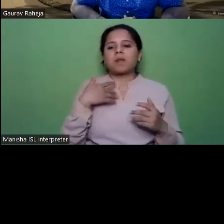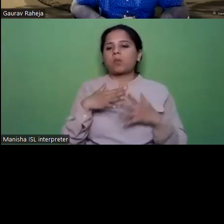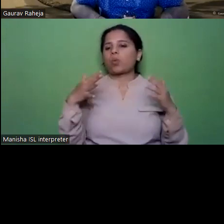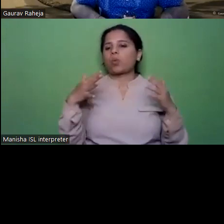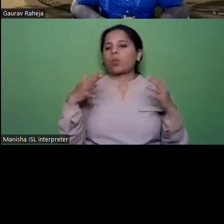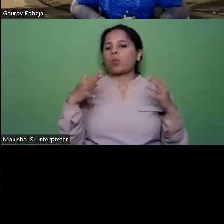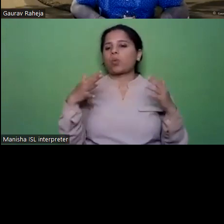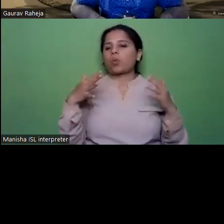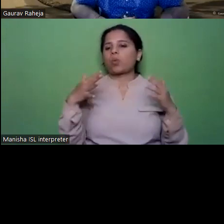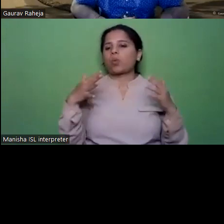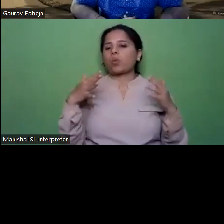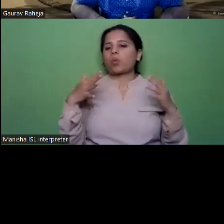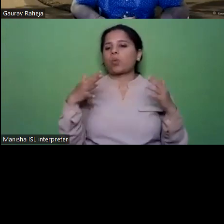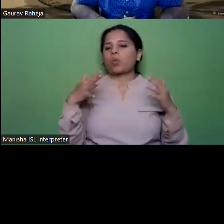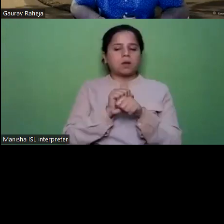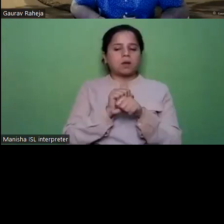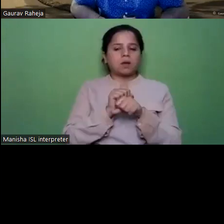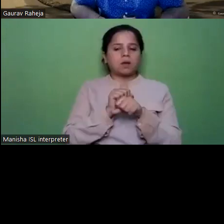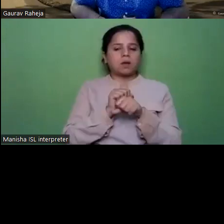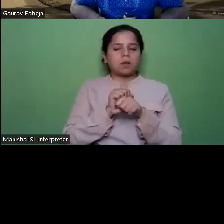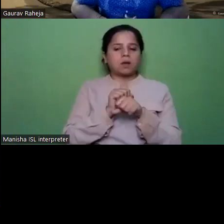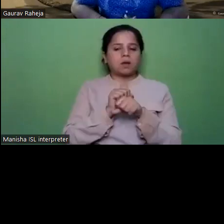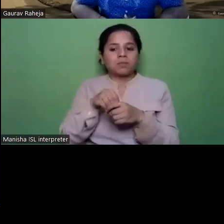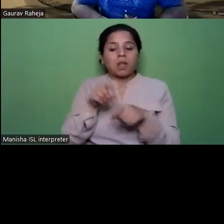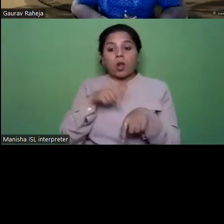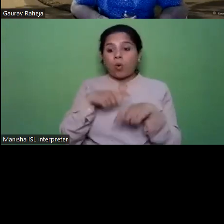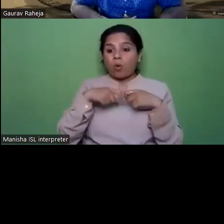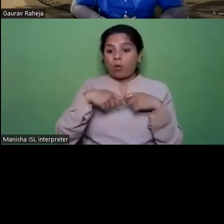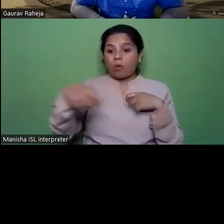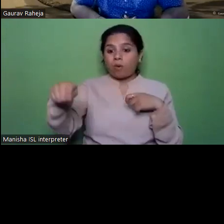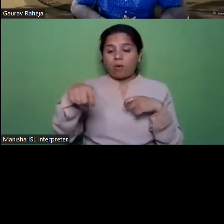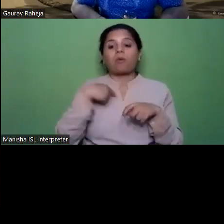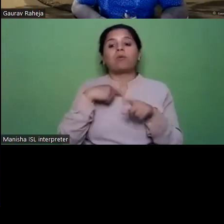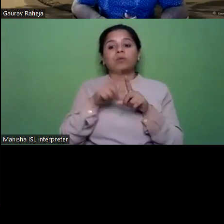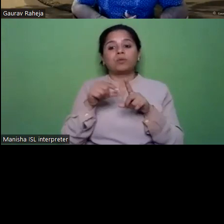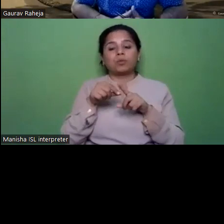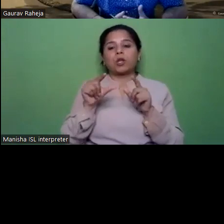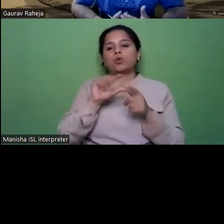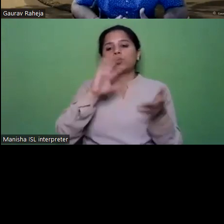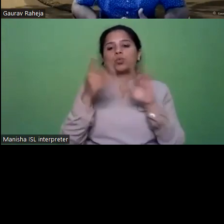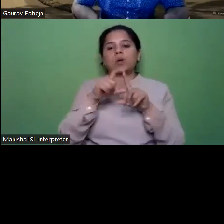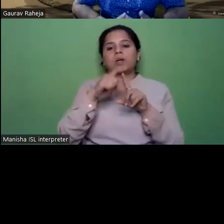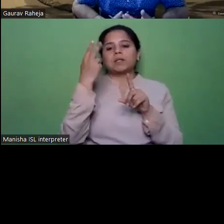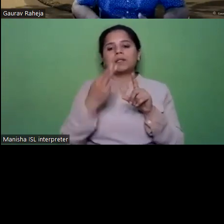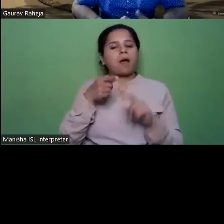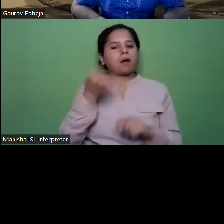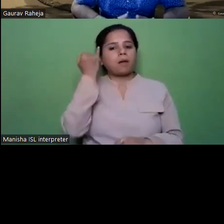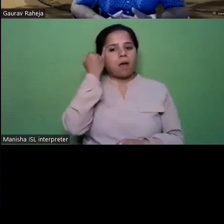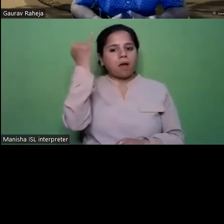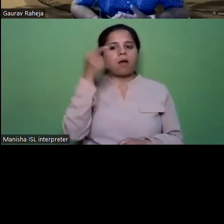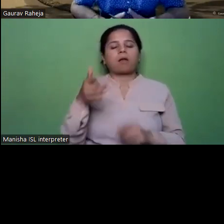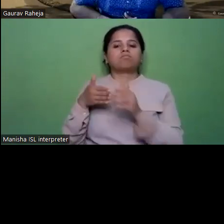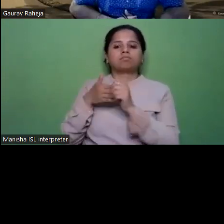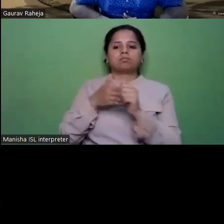go. And for that long way to go, universal design is the idea that guides